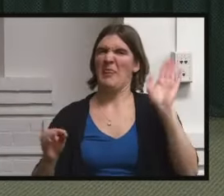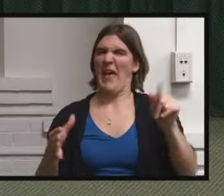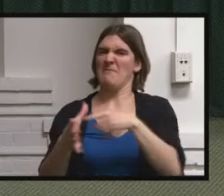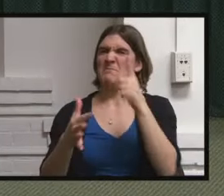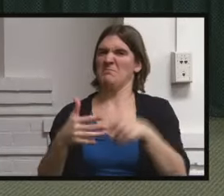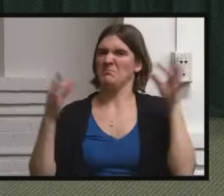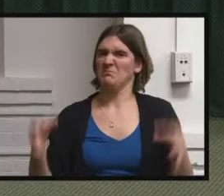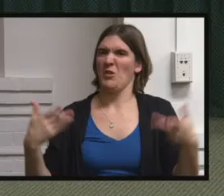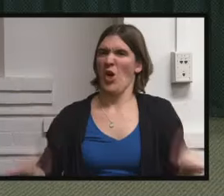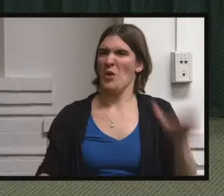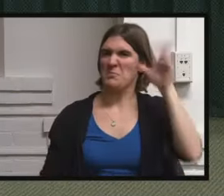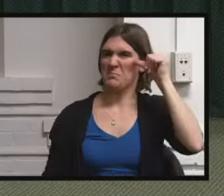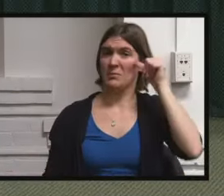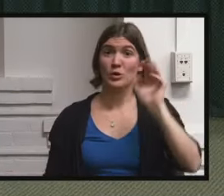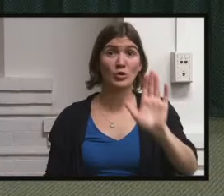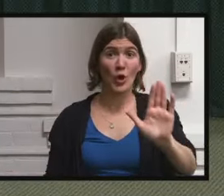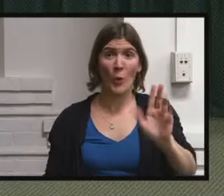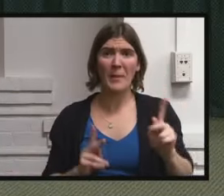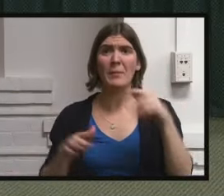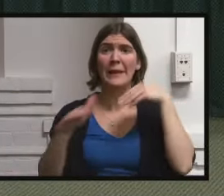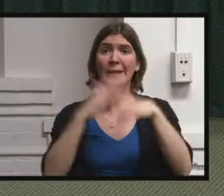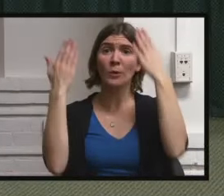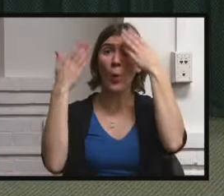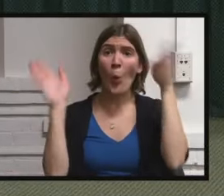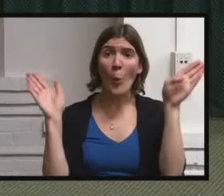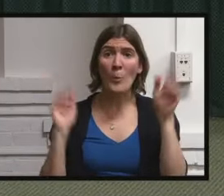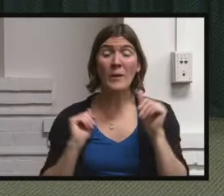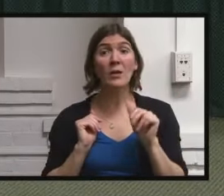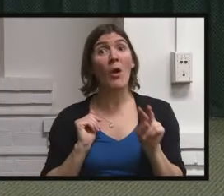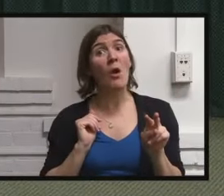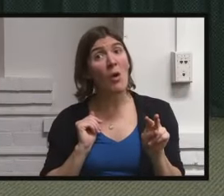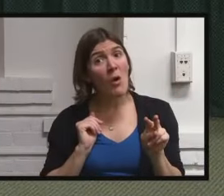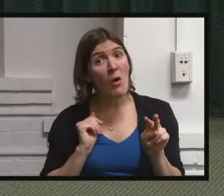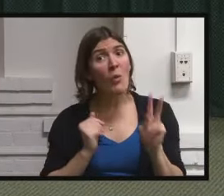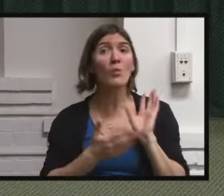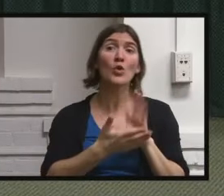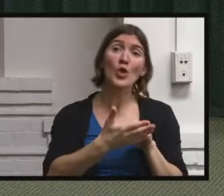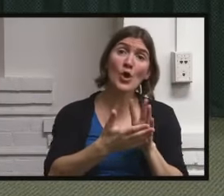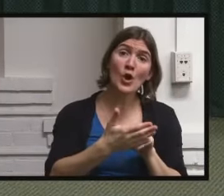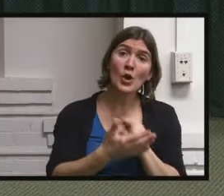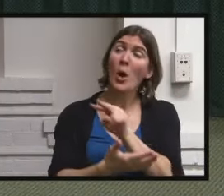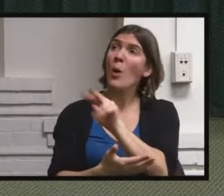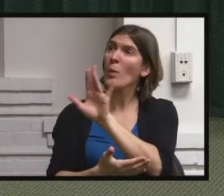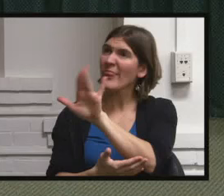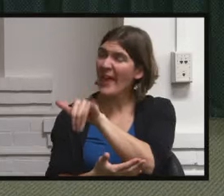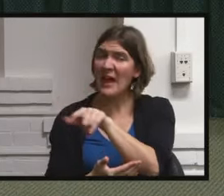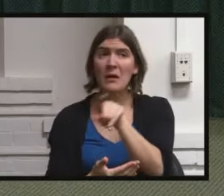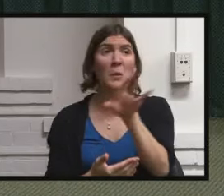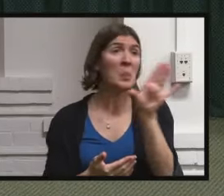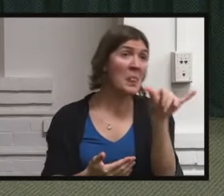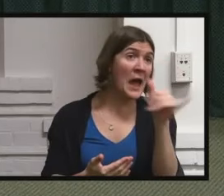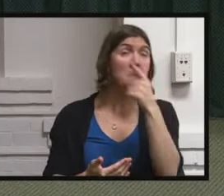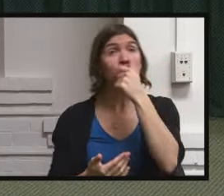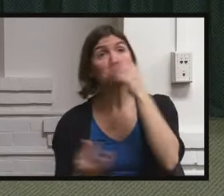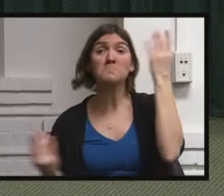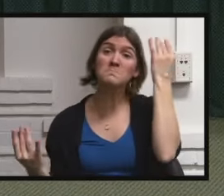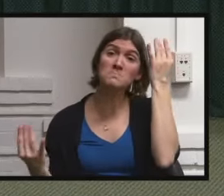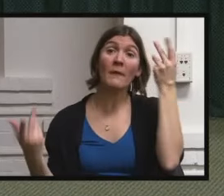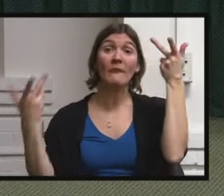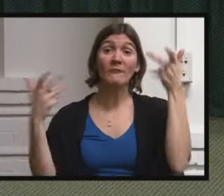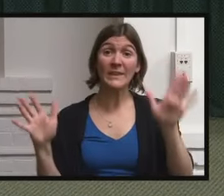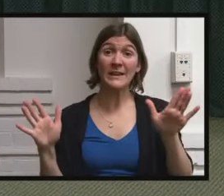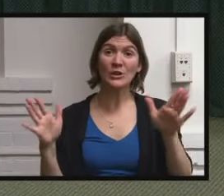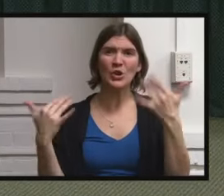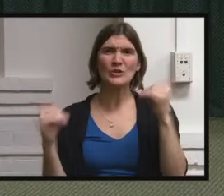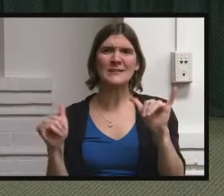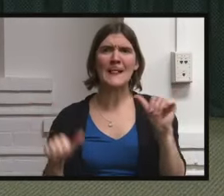actually appreciate because that means people are taking the time to listen and look at the presentations and actually, even after the presentation,